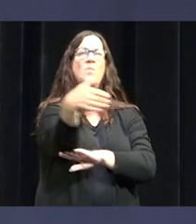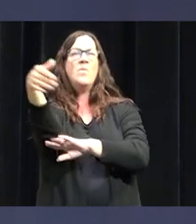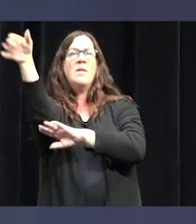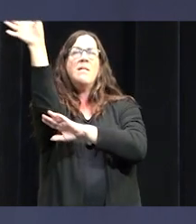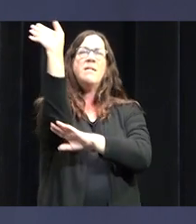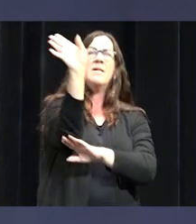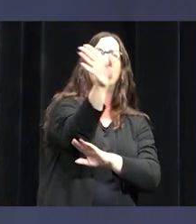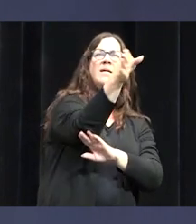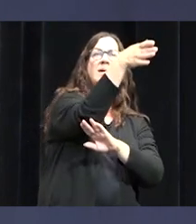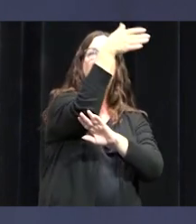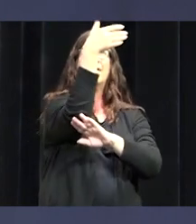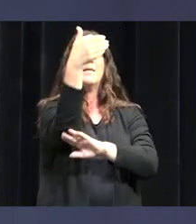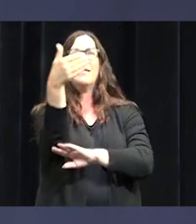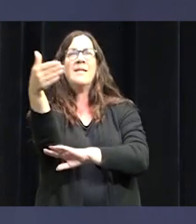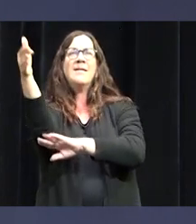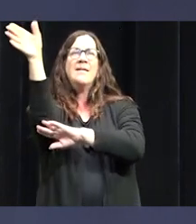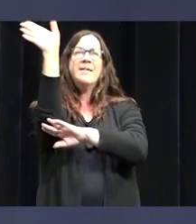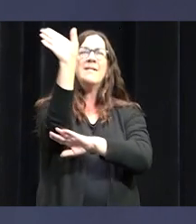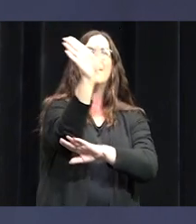banner yet